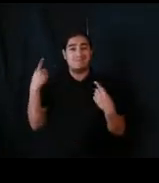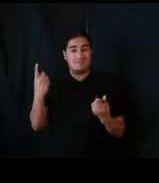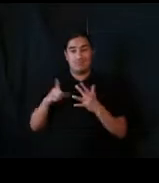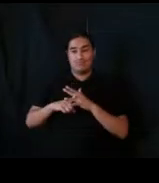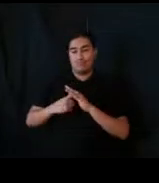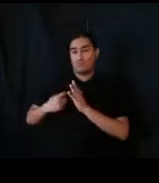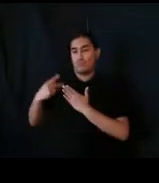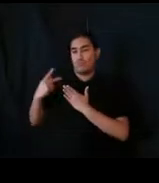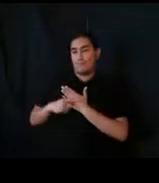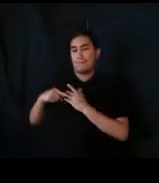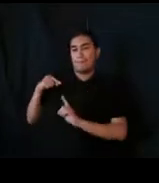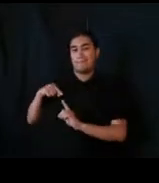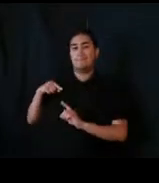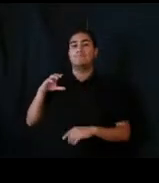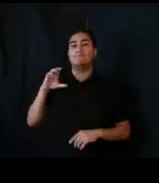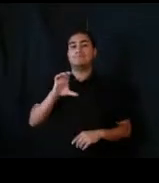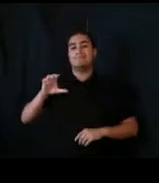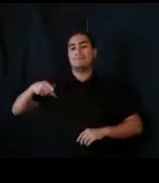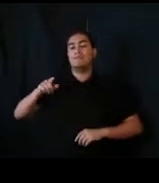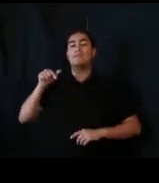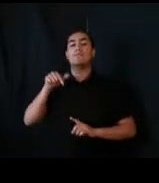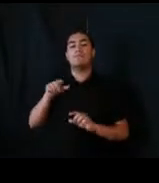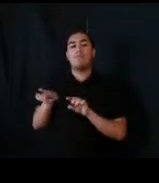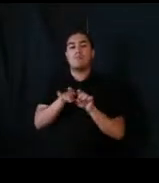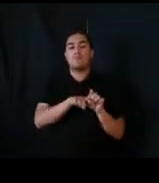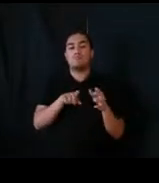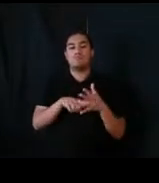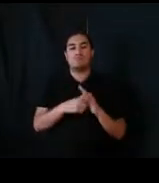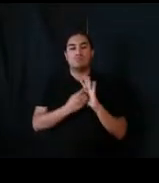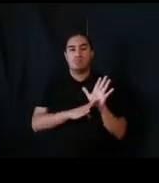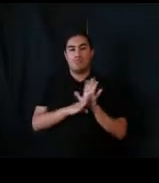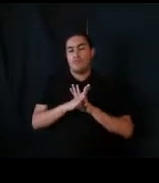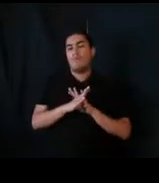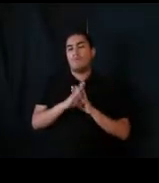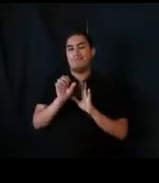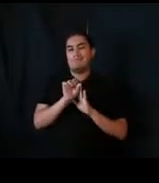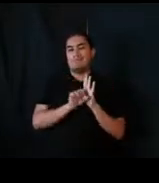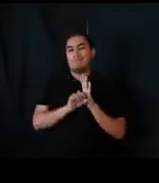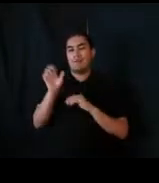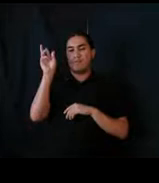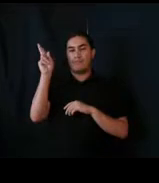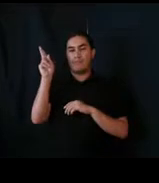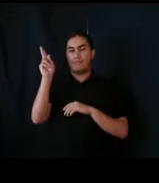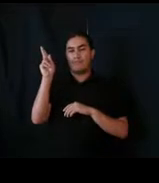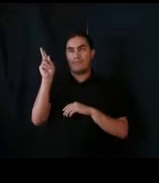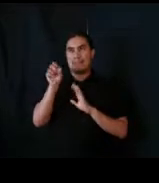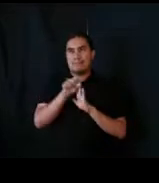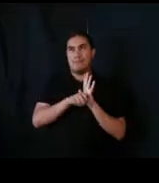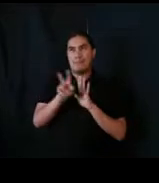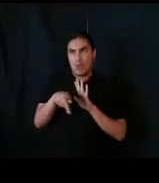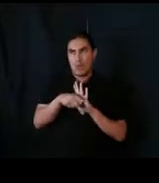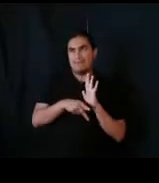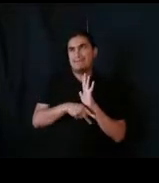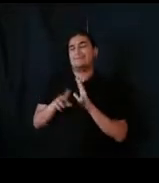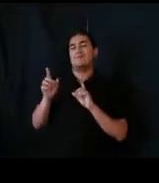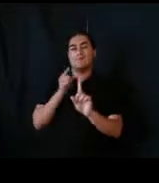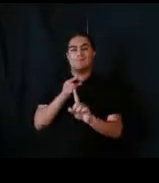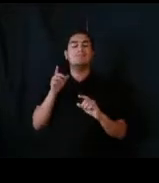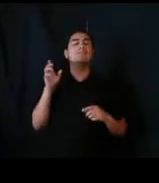for congested corridors program guidelines have continued to evolve to address state policy goals the 2022 program guidelines are no